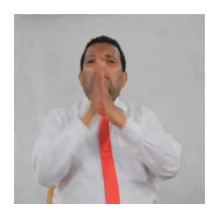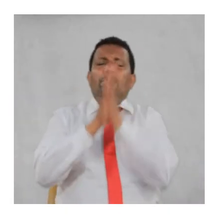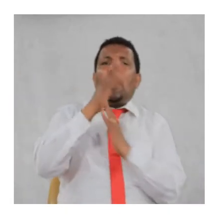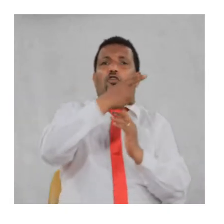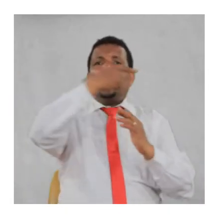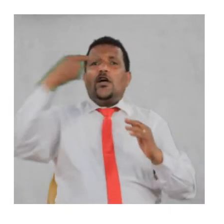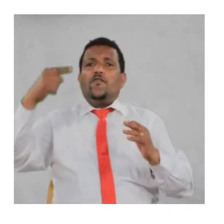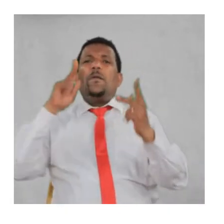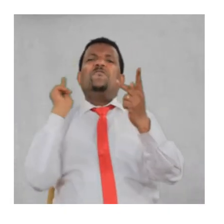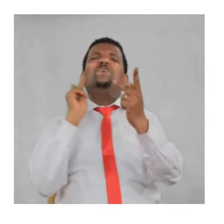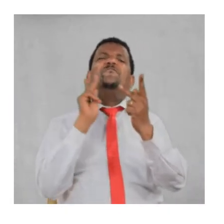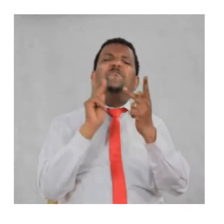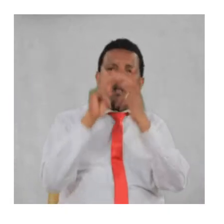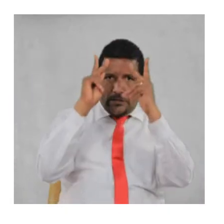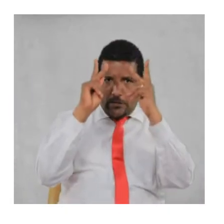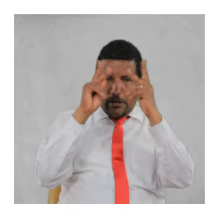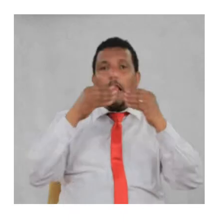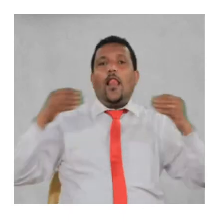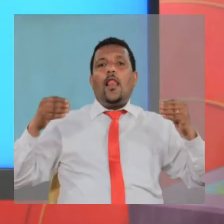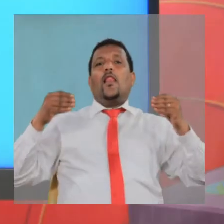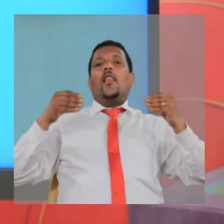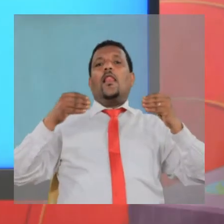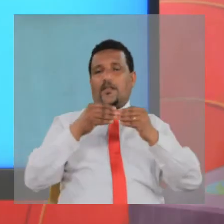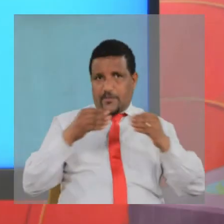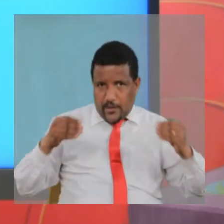called perfectly elastic demand curve.